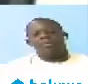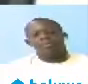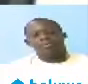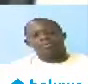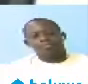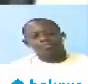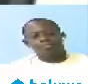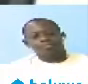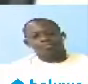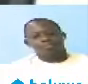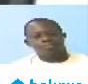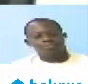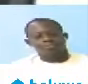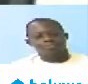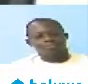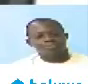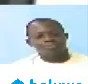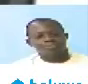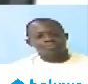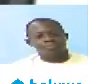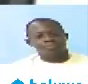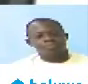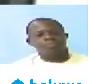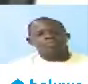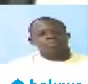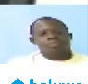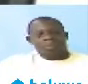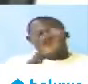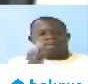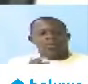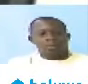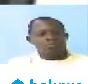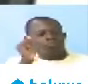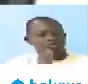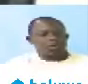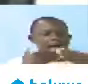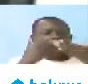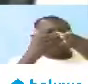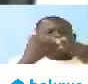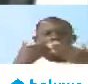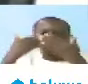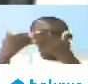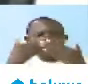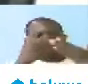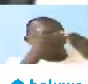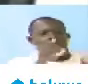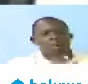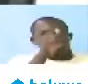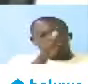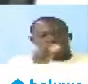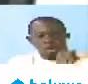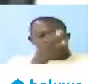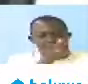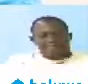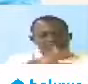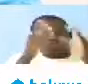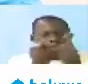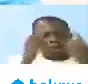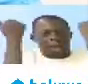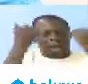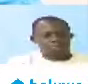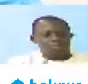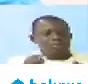need to add a skibaro for a better and a better. And we used to inform each other whenever something comes up. Like